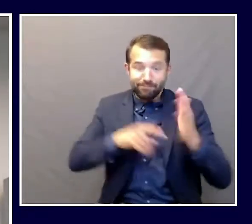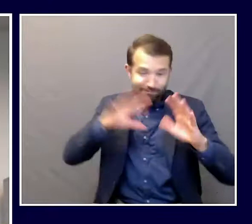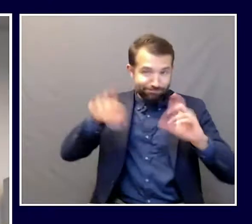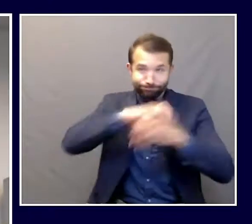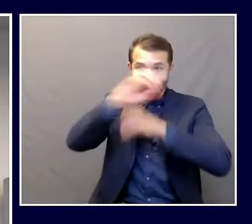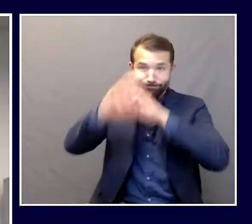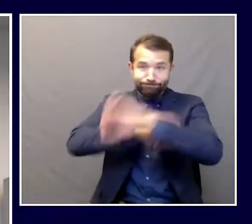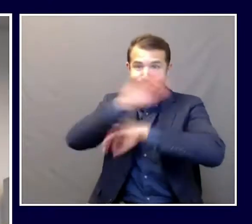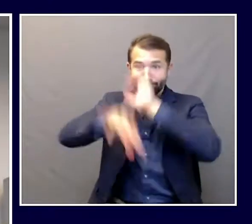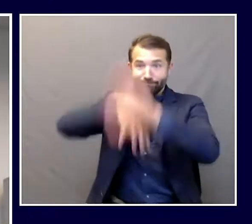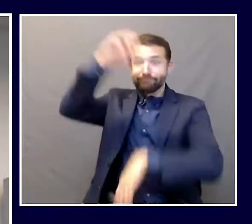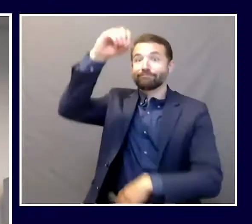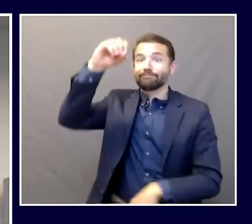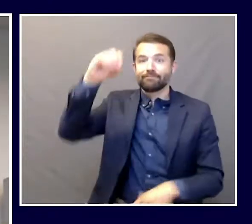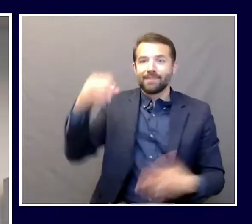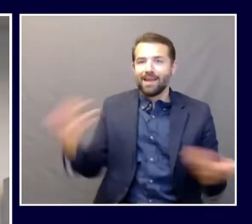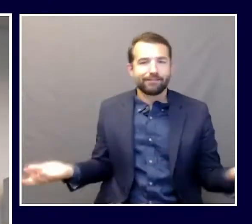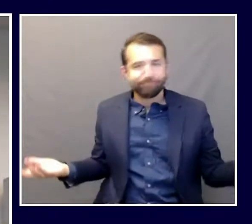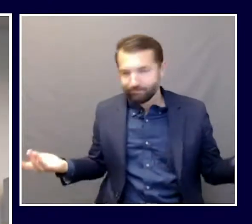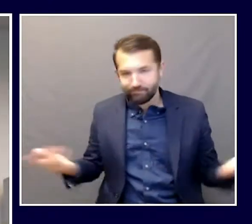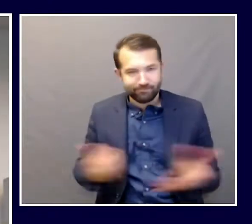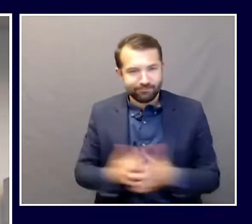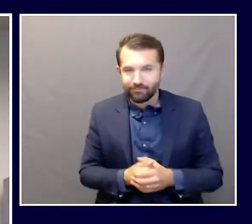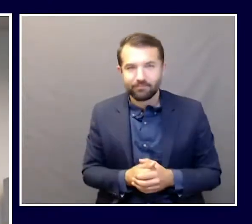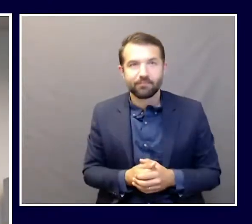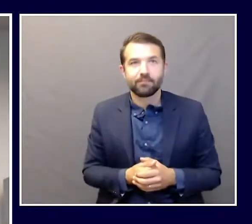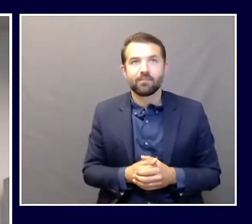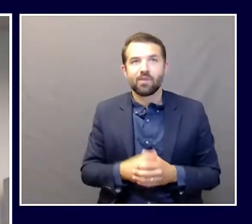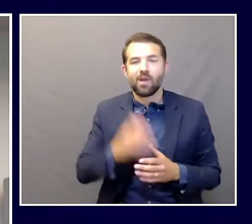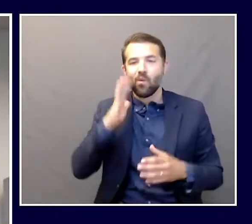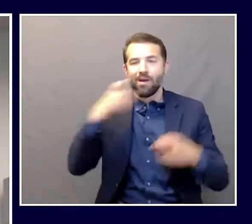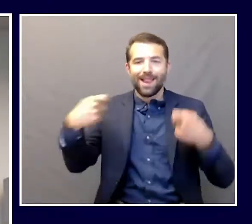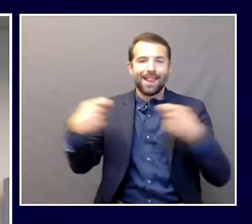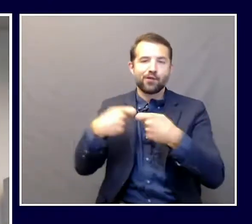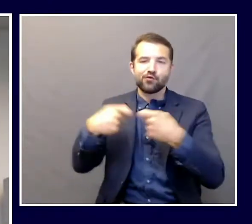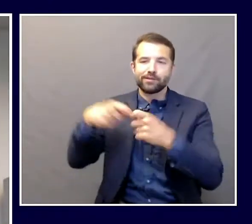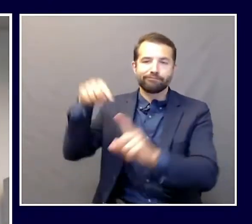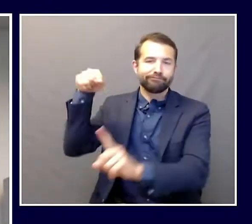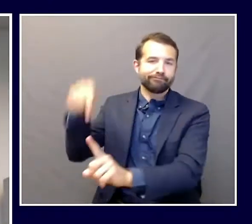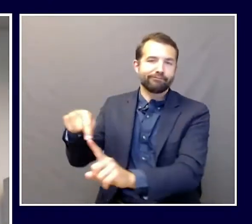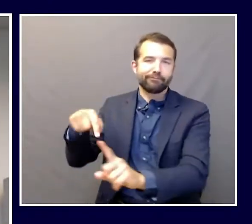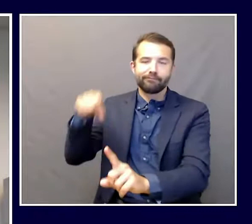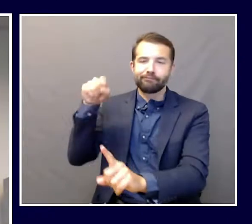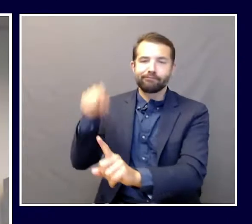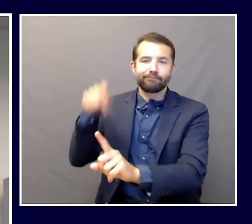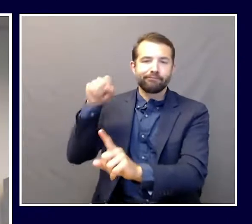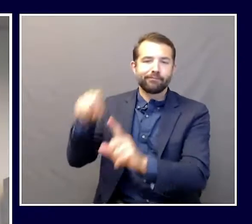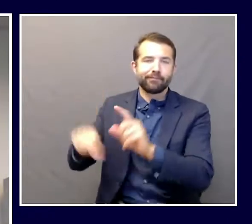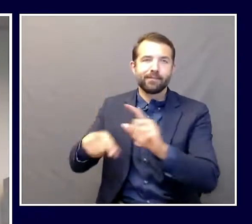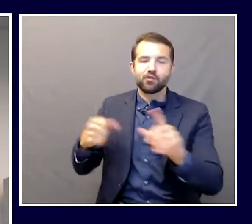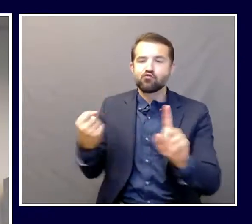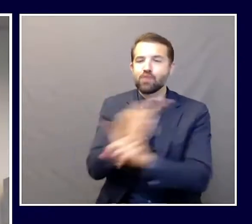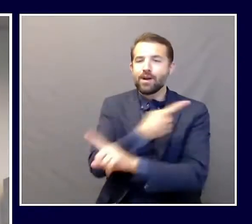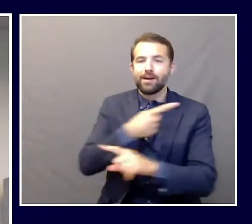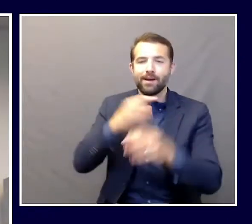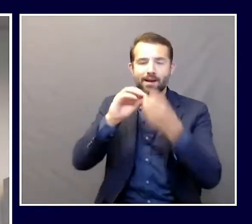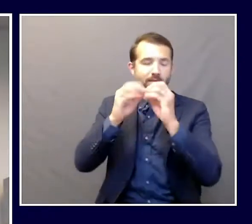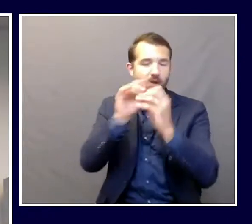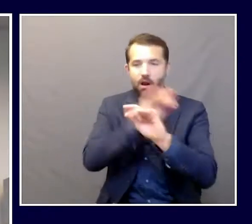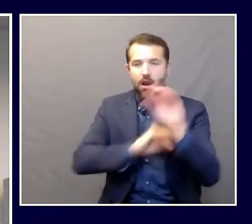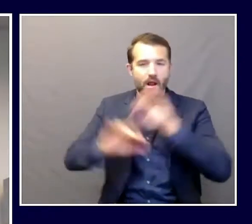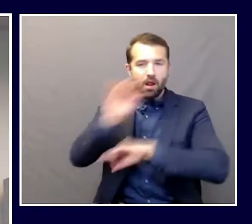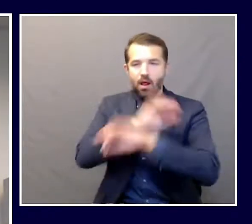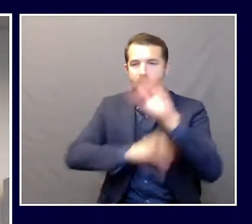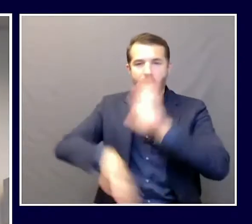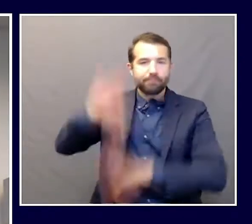but it's going to be done electronically. There will be a random number generator process. It'll be done under pretty tight security to